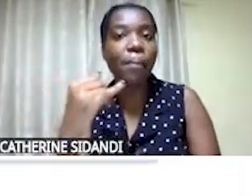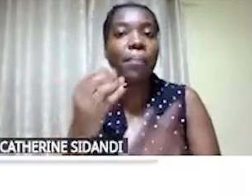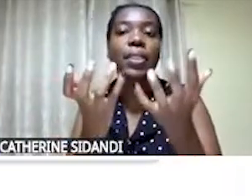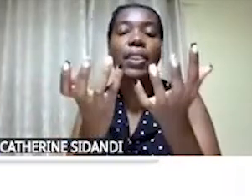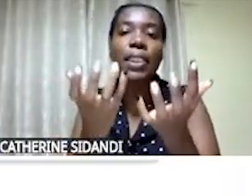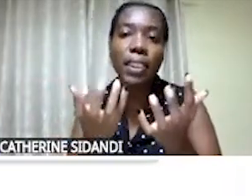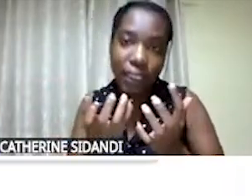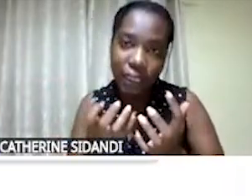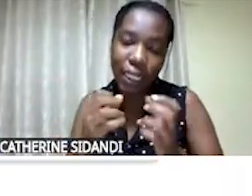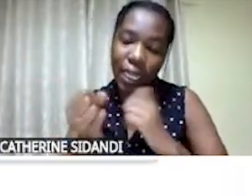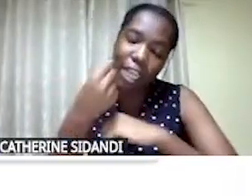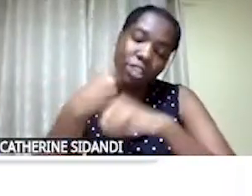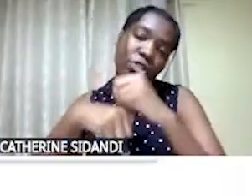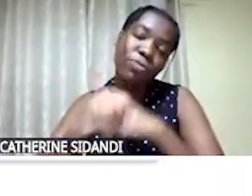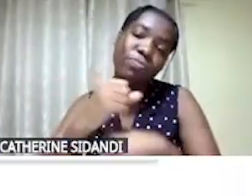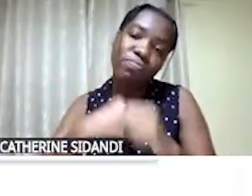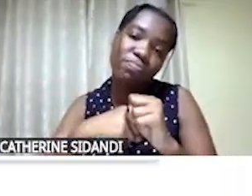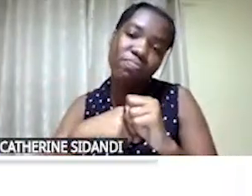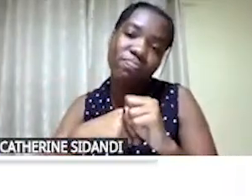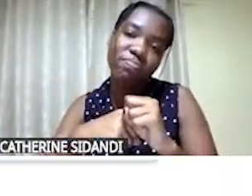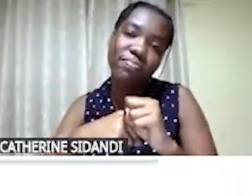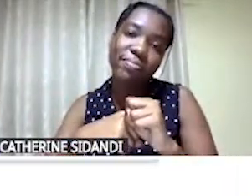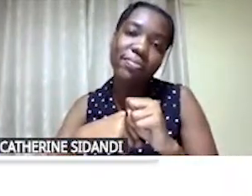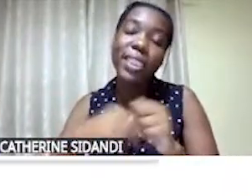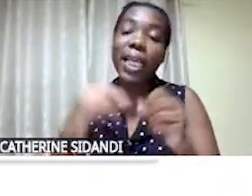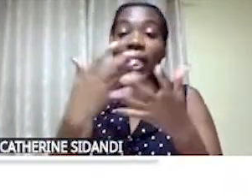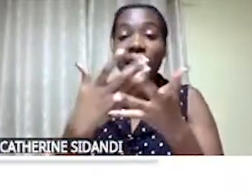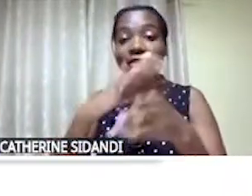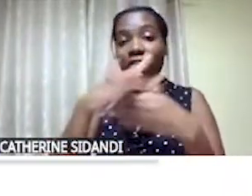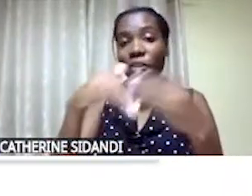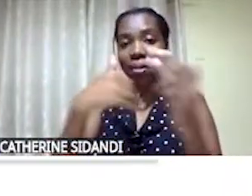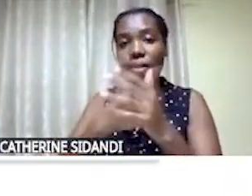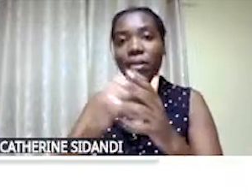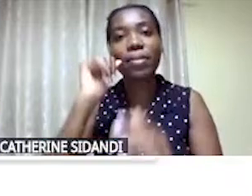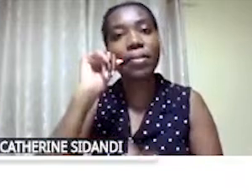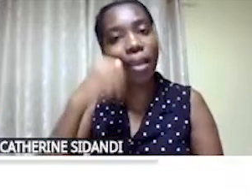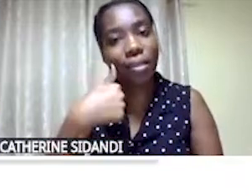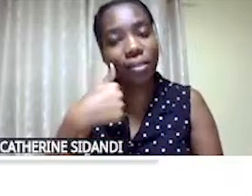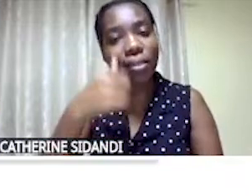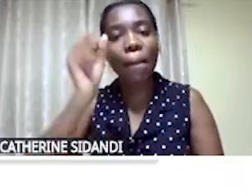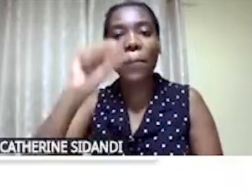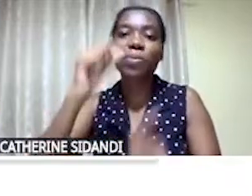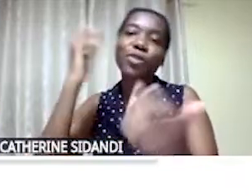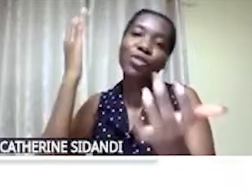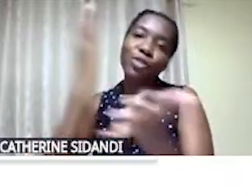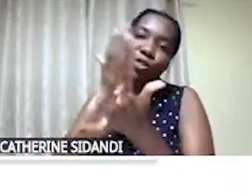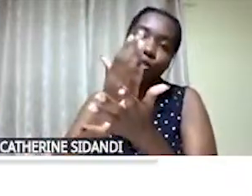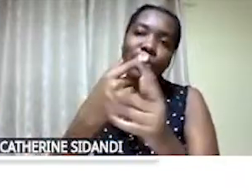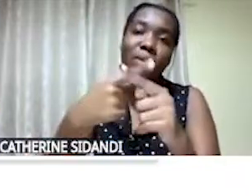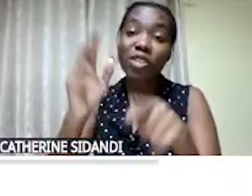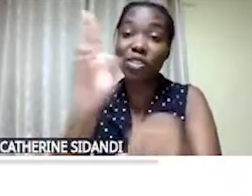require action. All this is nice. It could be true but useless. It's what I